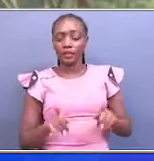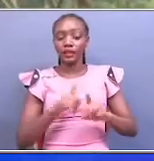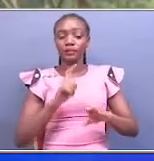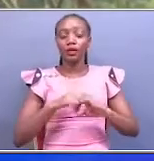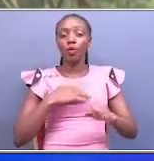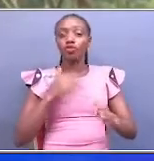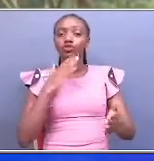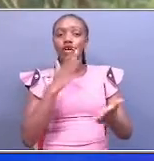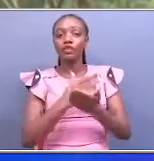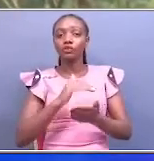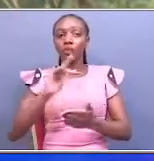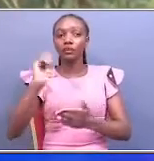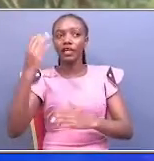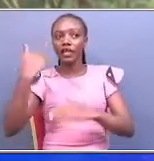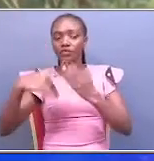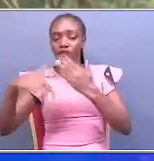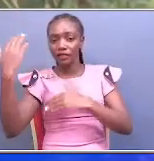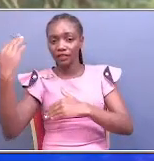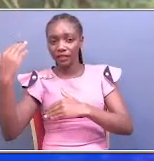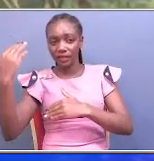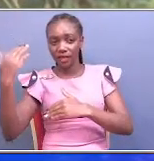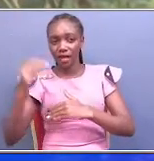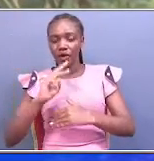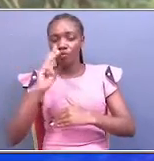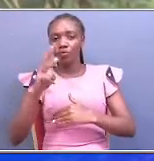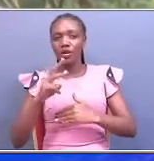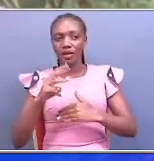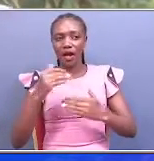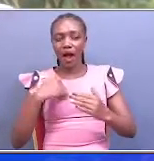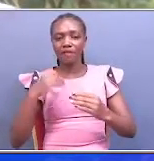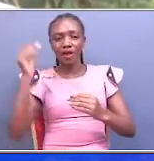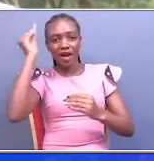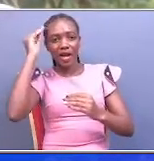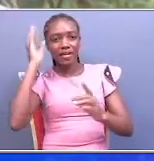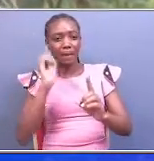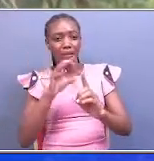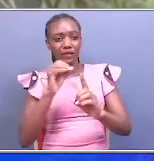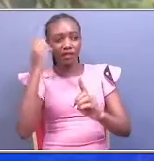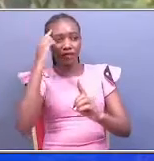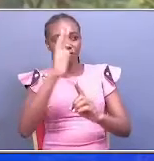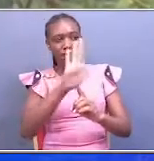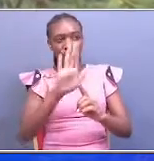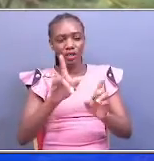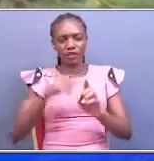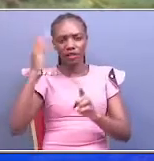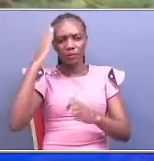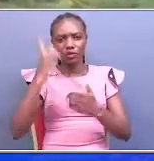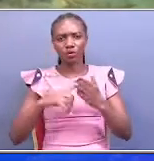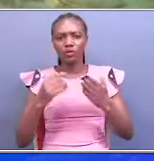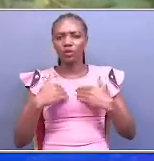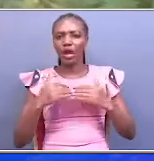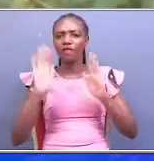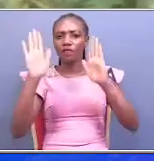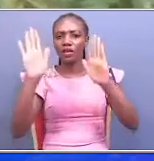that the Mount Kenya University is going to deliver career mentorship to you. We know that